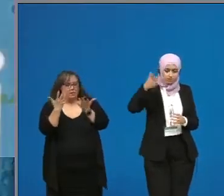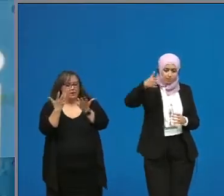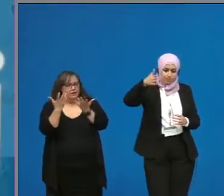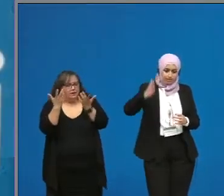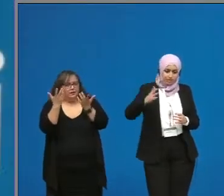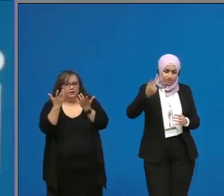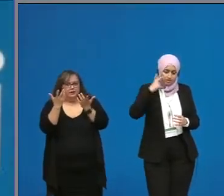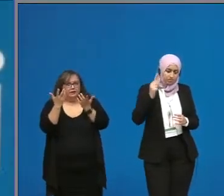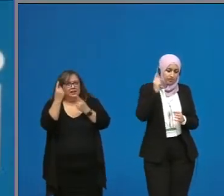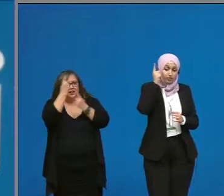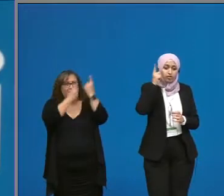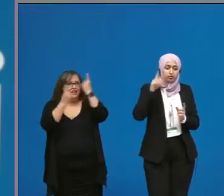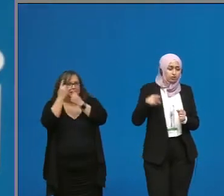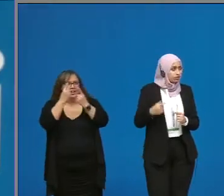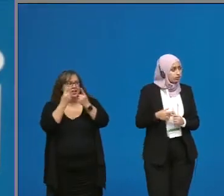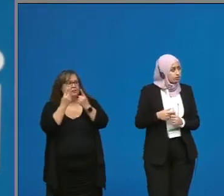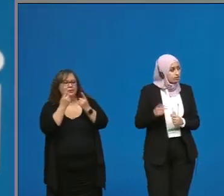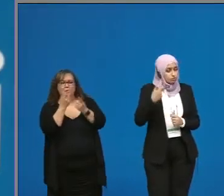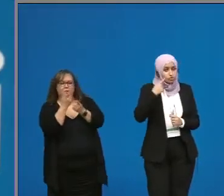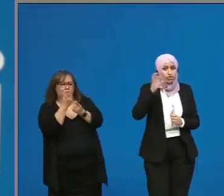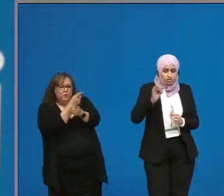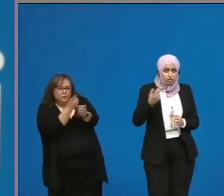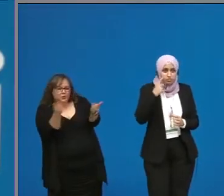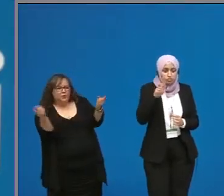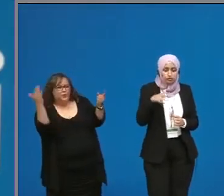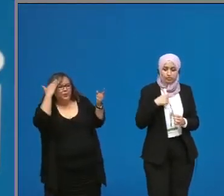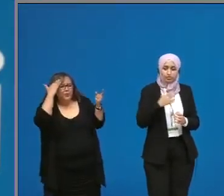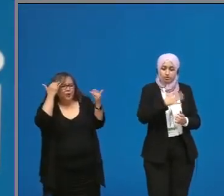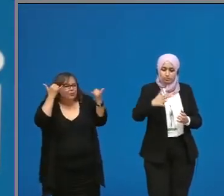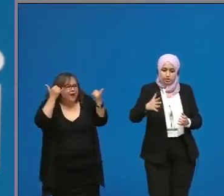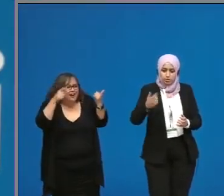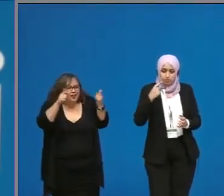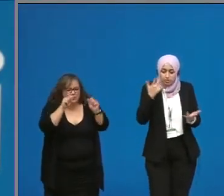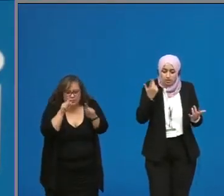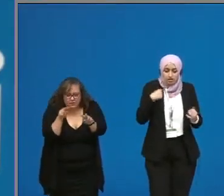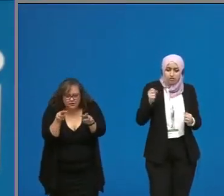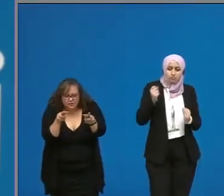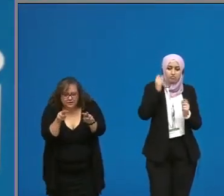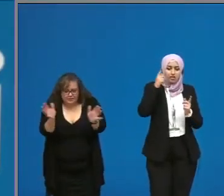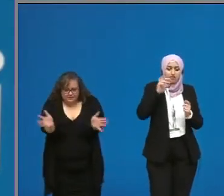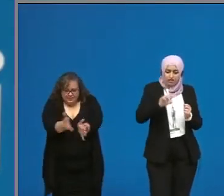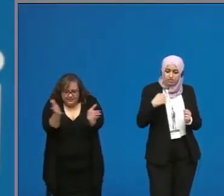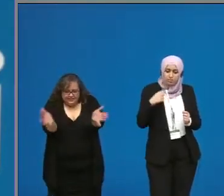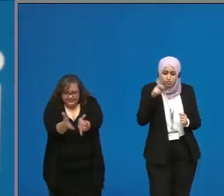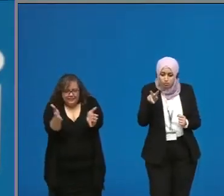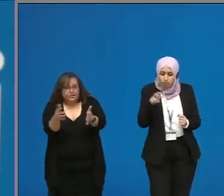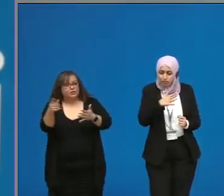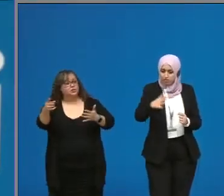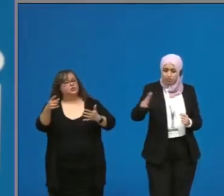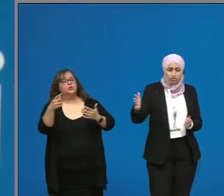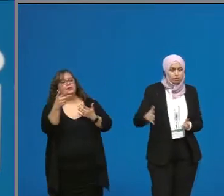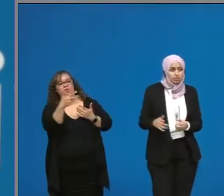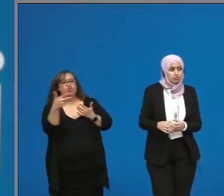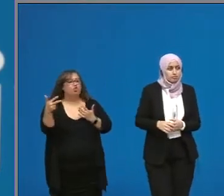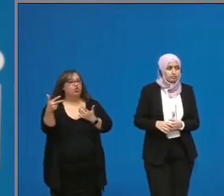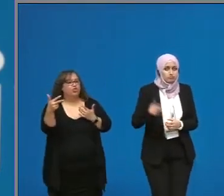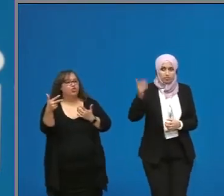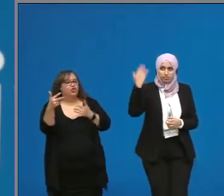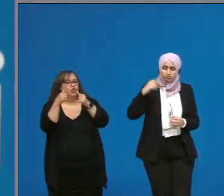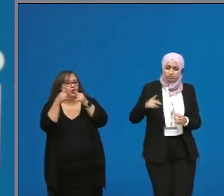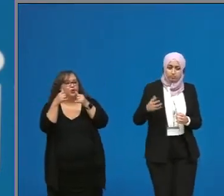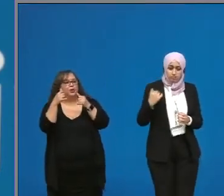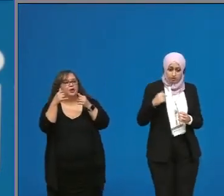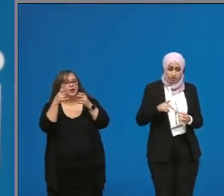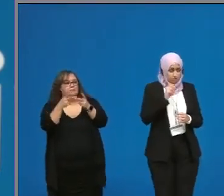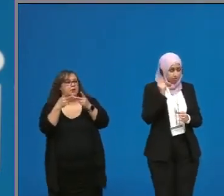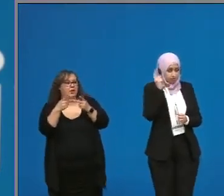so that we might nurture these skills, okay? So he won a huge award at the time, 3rd place in the Intel ISEF Award in 2008.